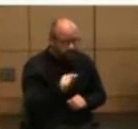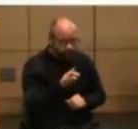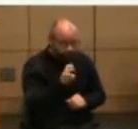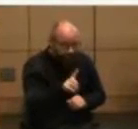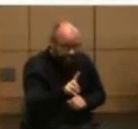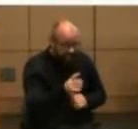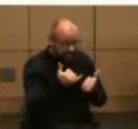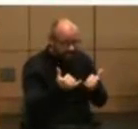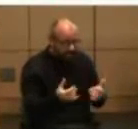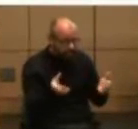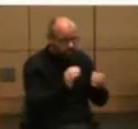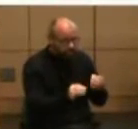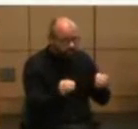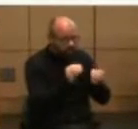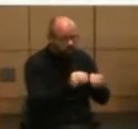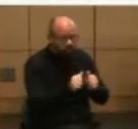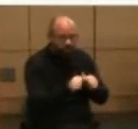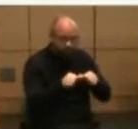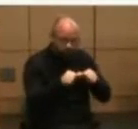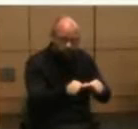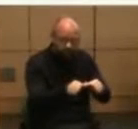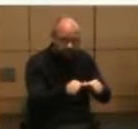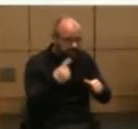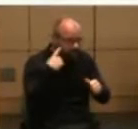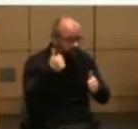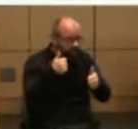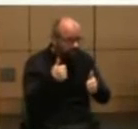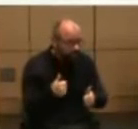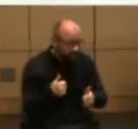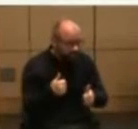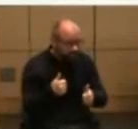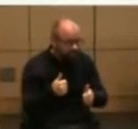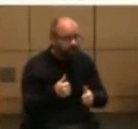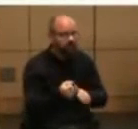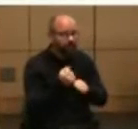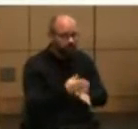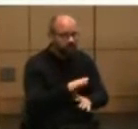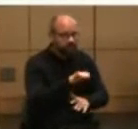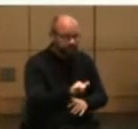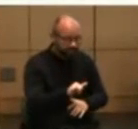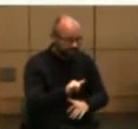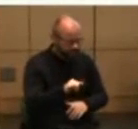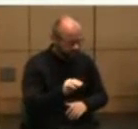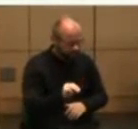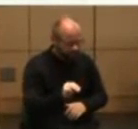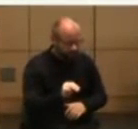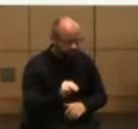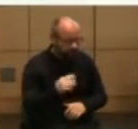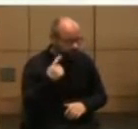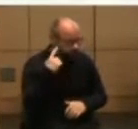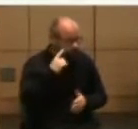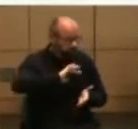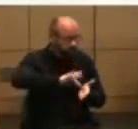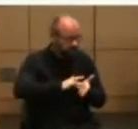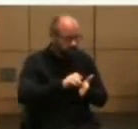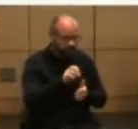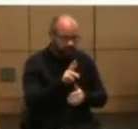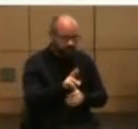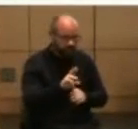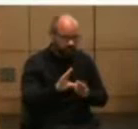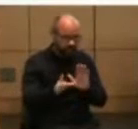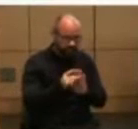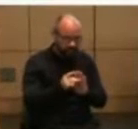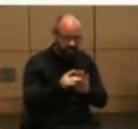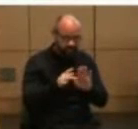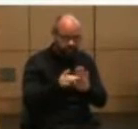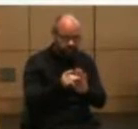loss not due to middle ear effusion? I've diagnosed many more children with unilateral hearing loss in the